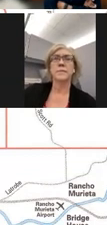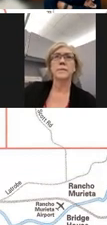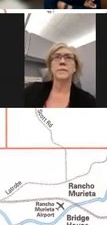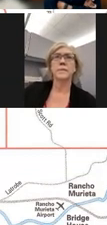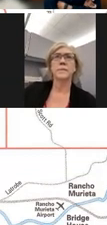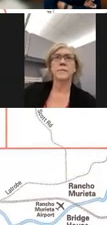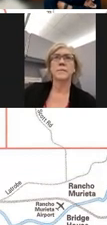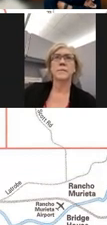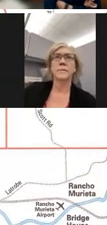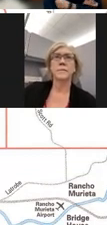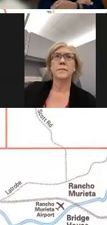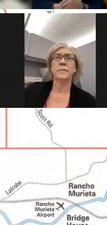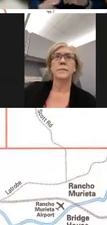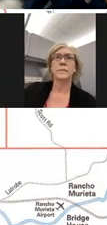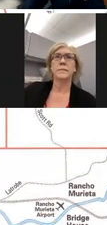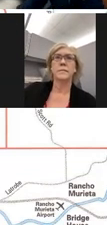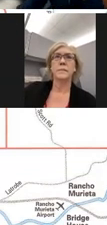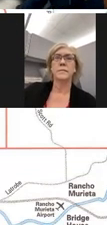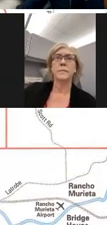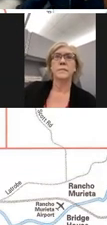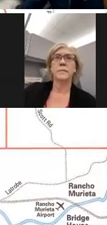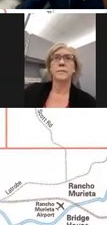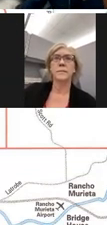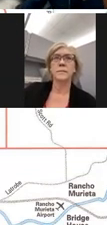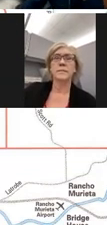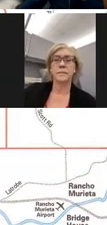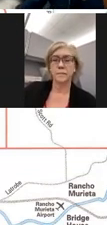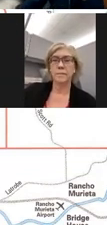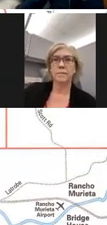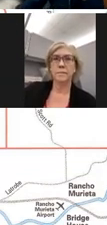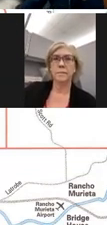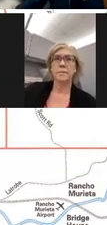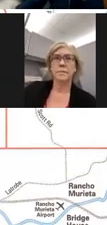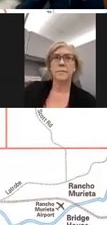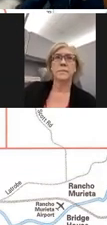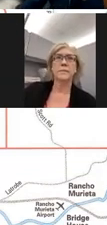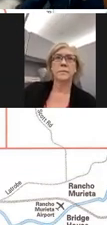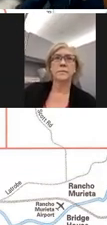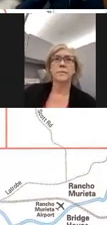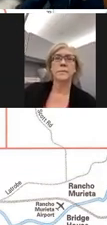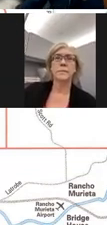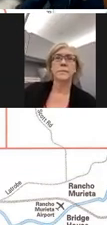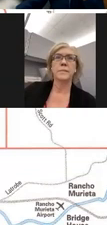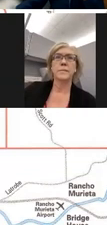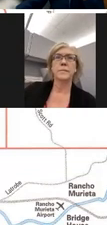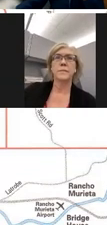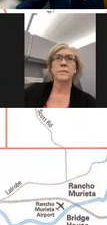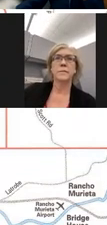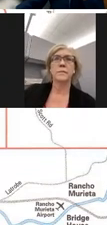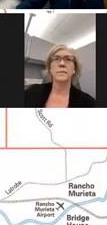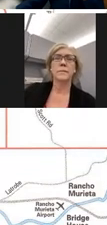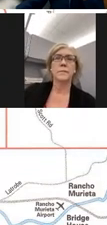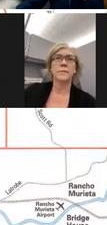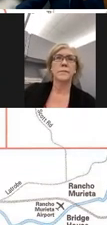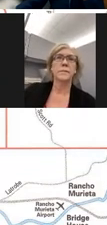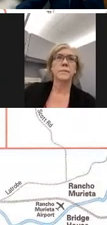centers, La Familia, Folsom Cordova Community Partnership, Asian Resources, the Urban League, Elk